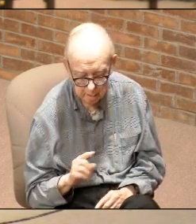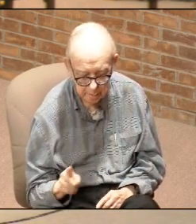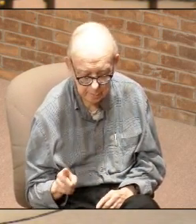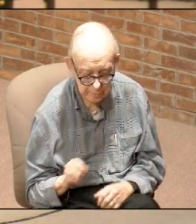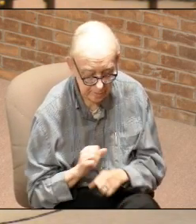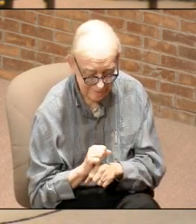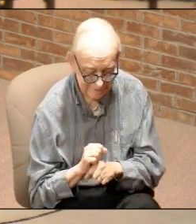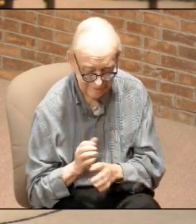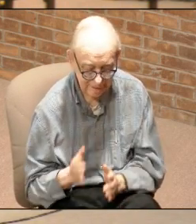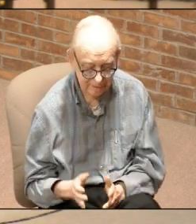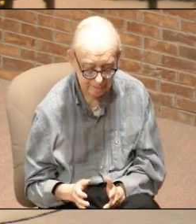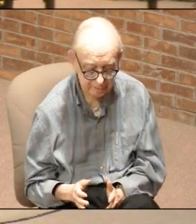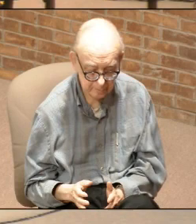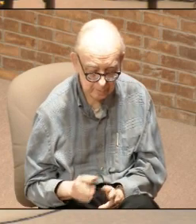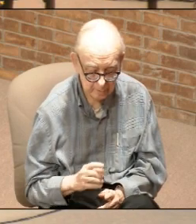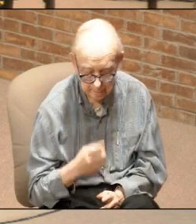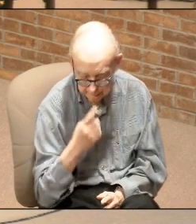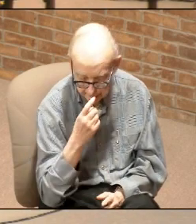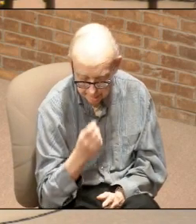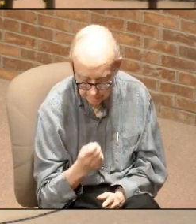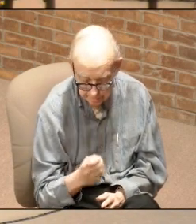slave in egypt